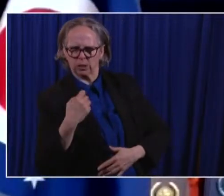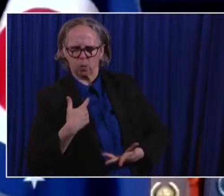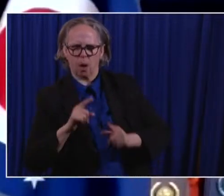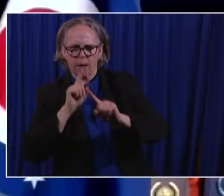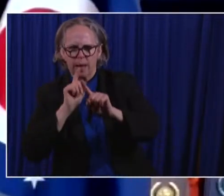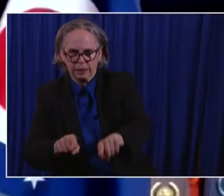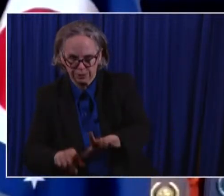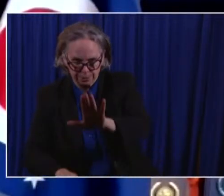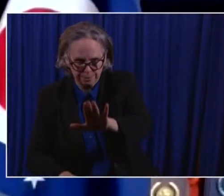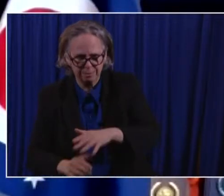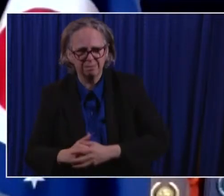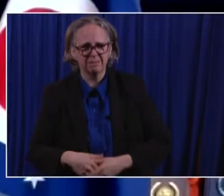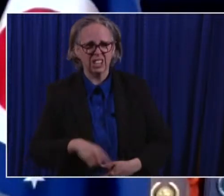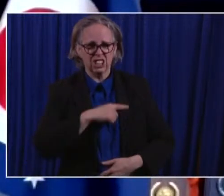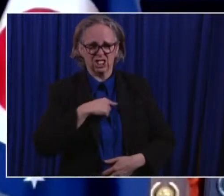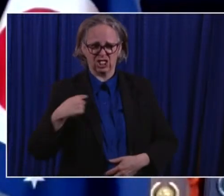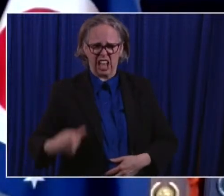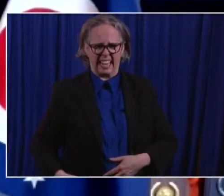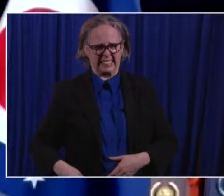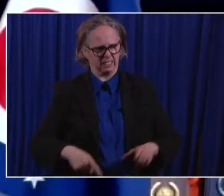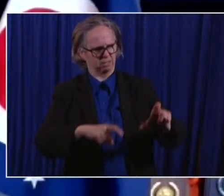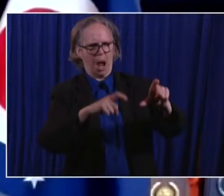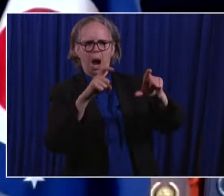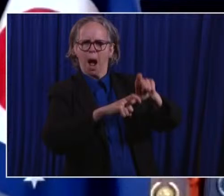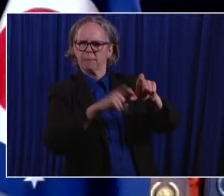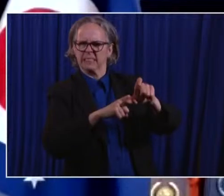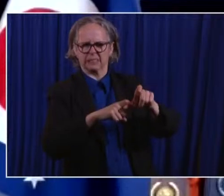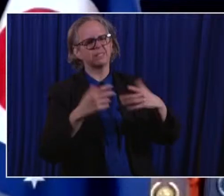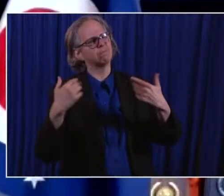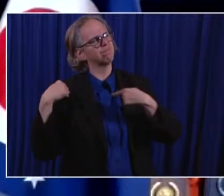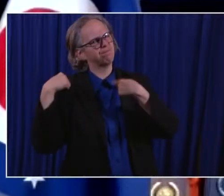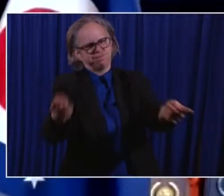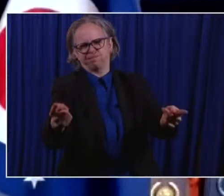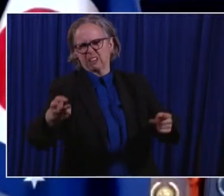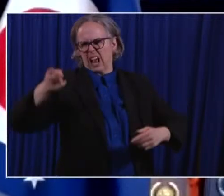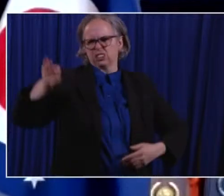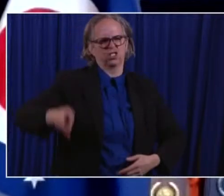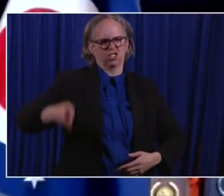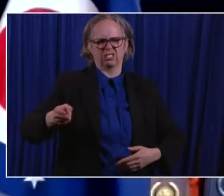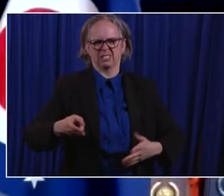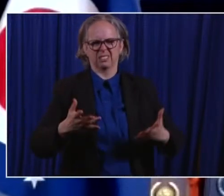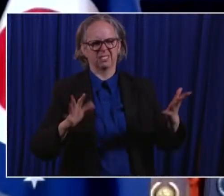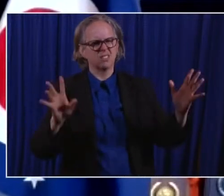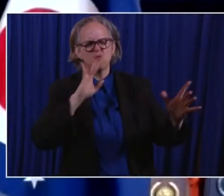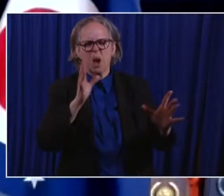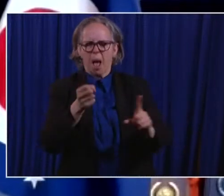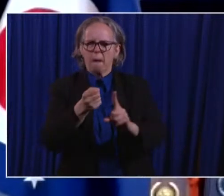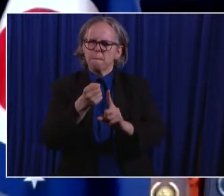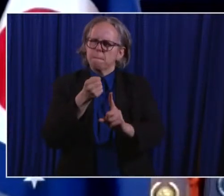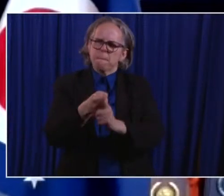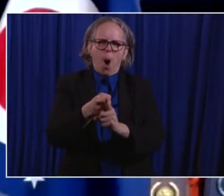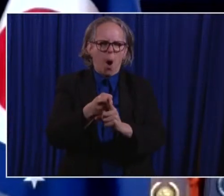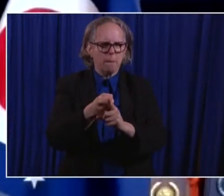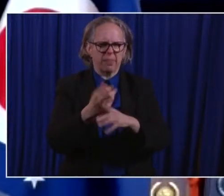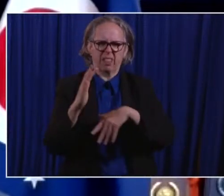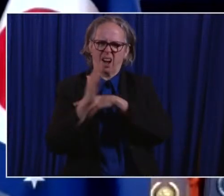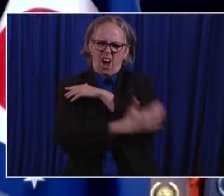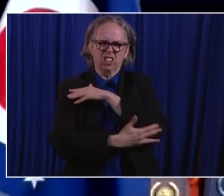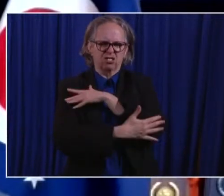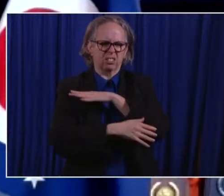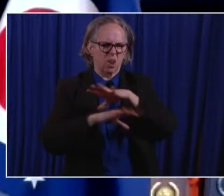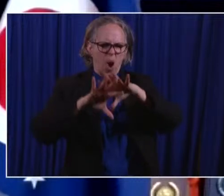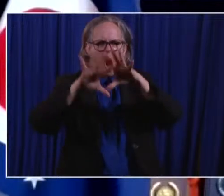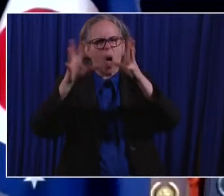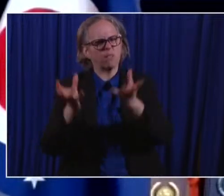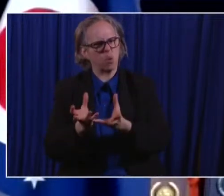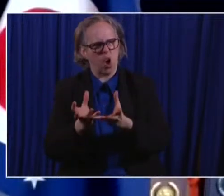Chinese Communist Party is impacting nations around the world in ways that are inconsistent with the